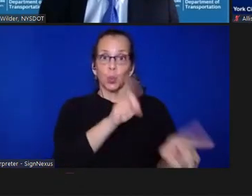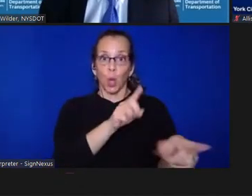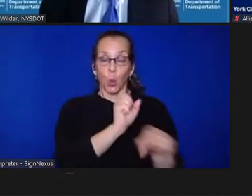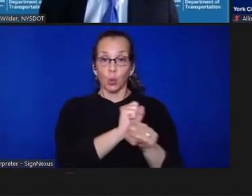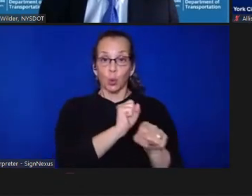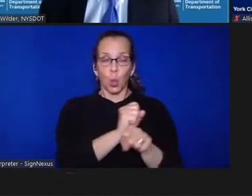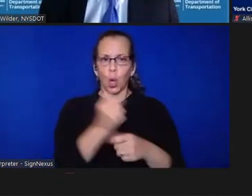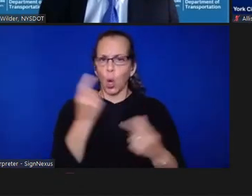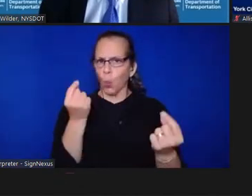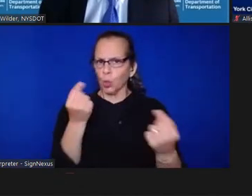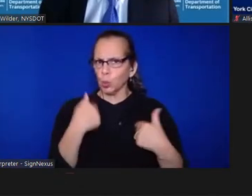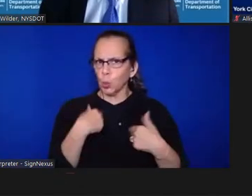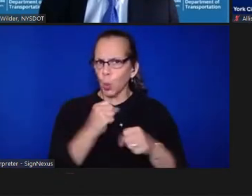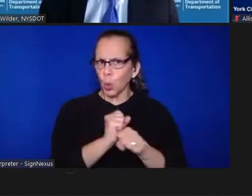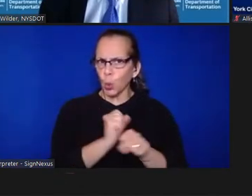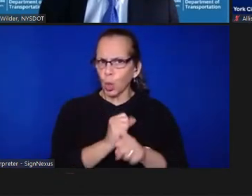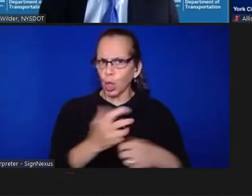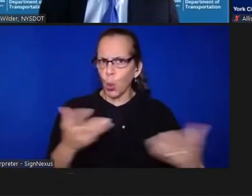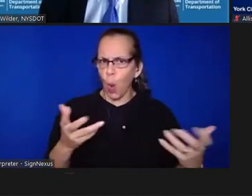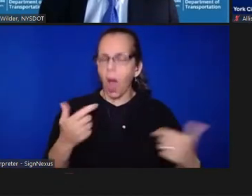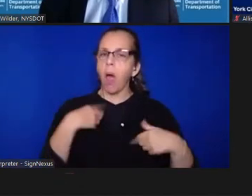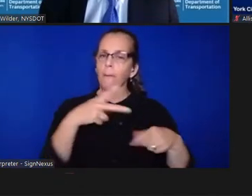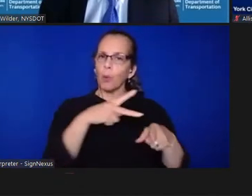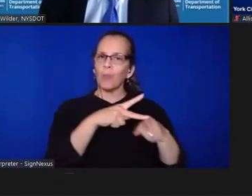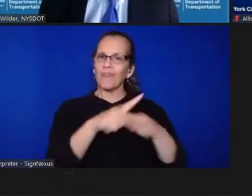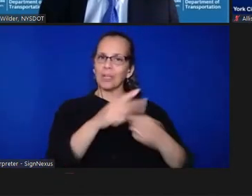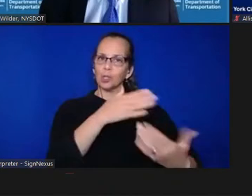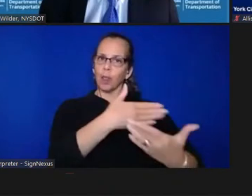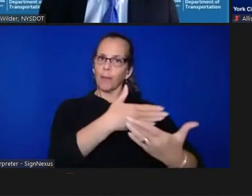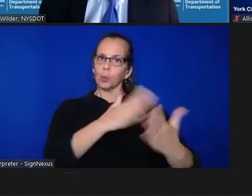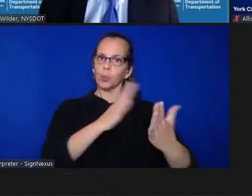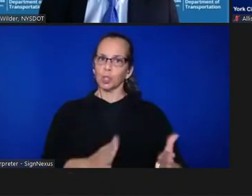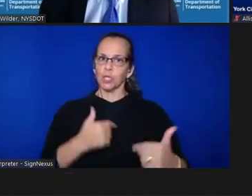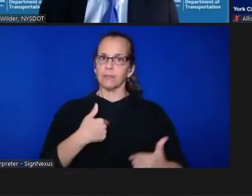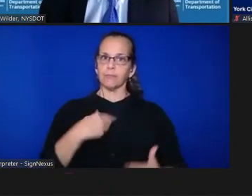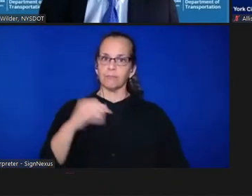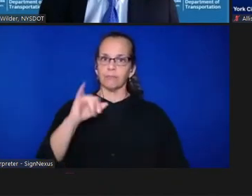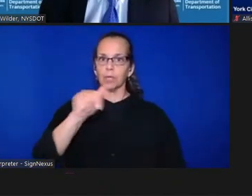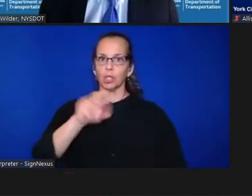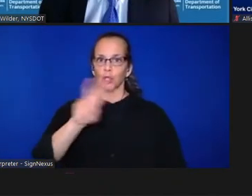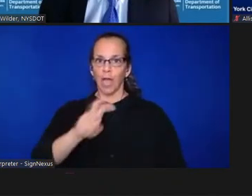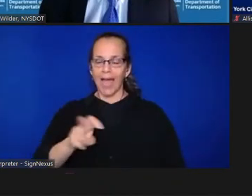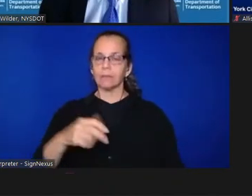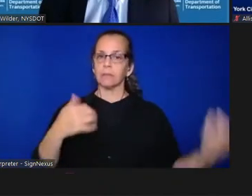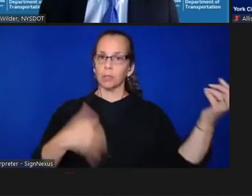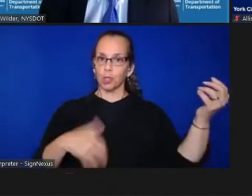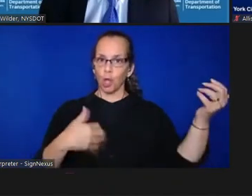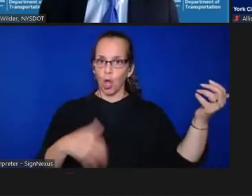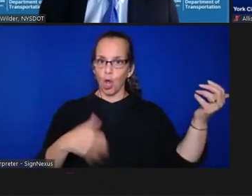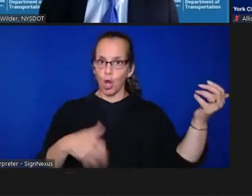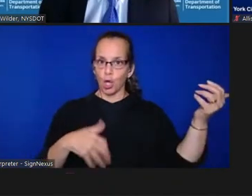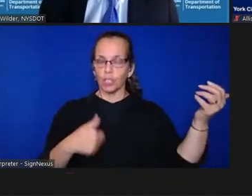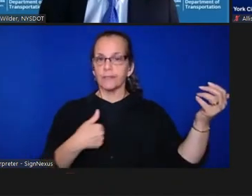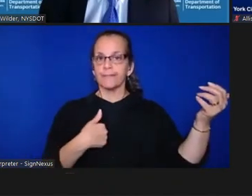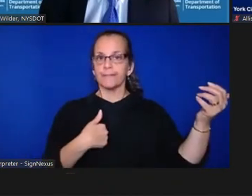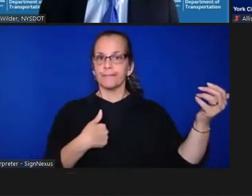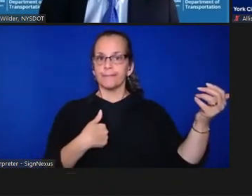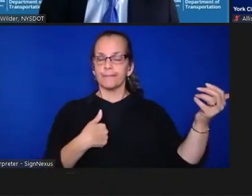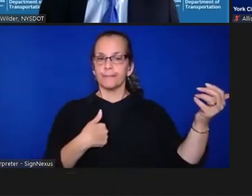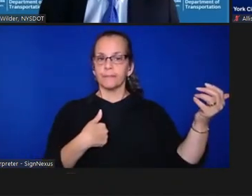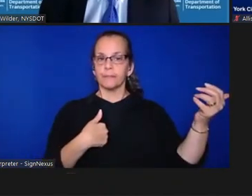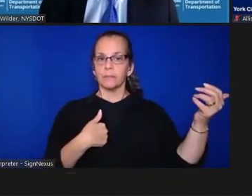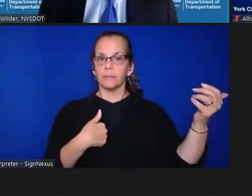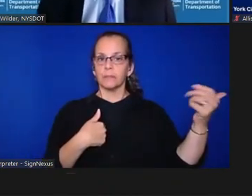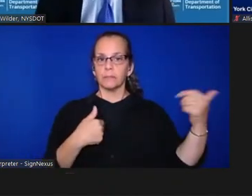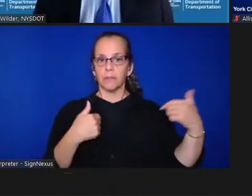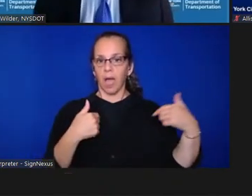for work I am a professional musician I am a jazz musician I play guitar and um I've played it